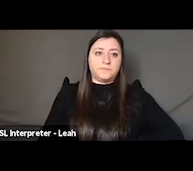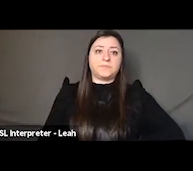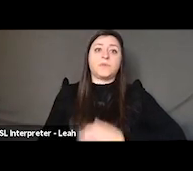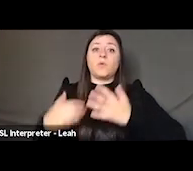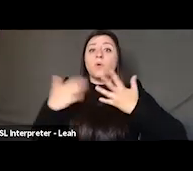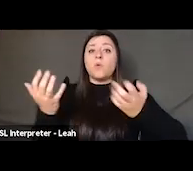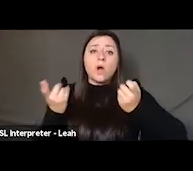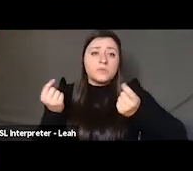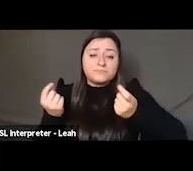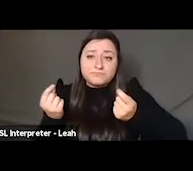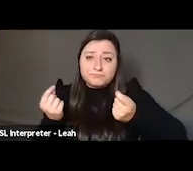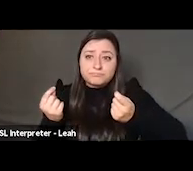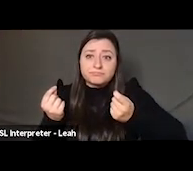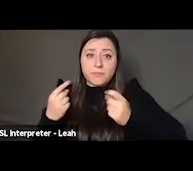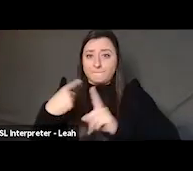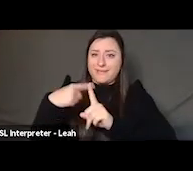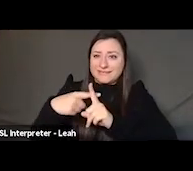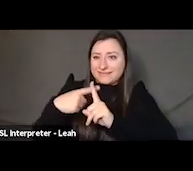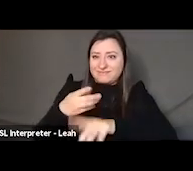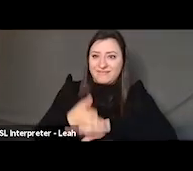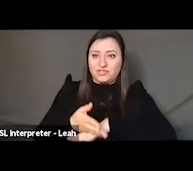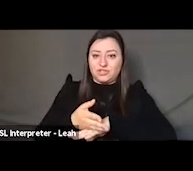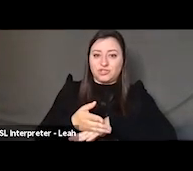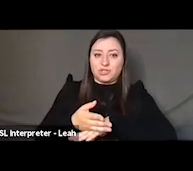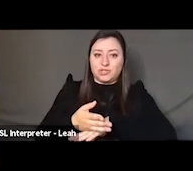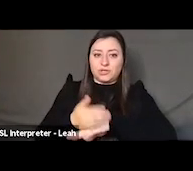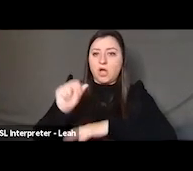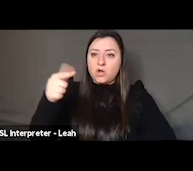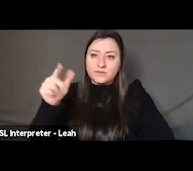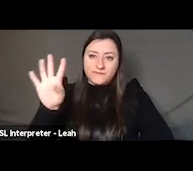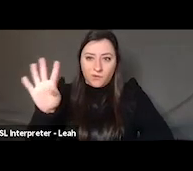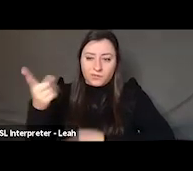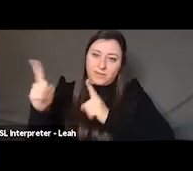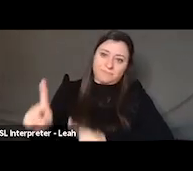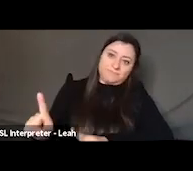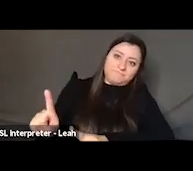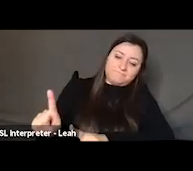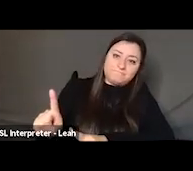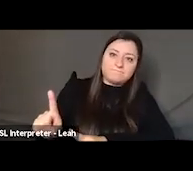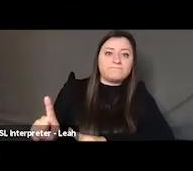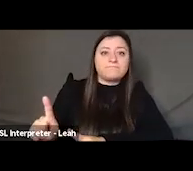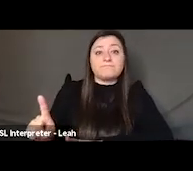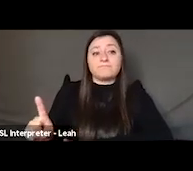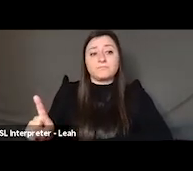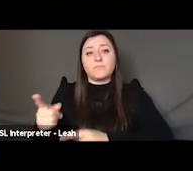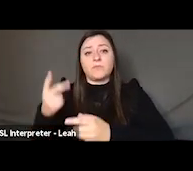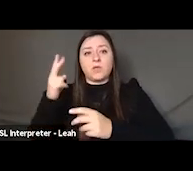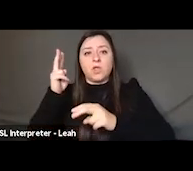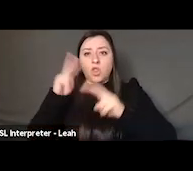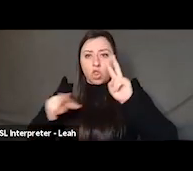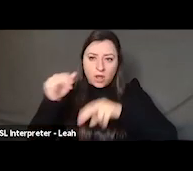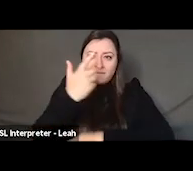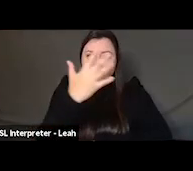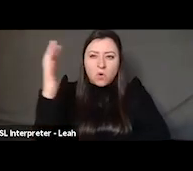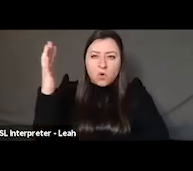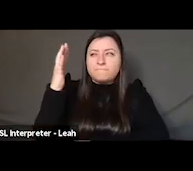positive after August 4th. And so we started looking at the forest as not only an educational tool, but